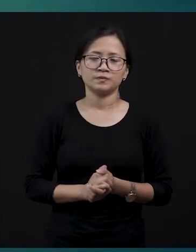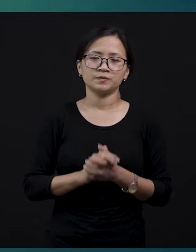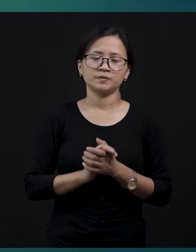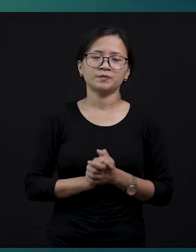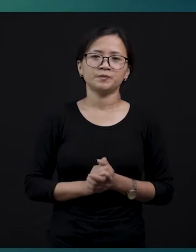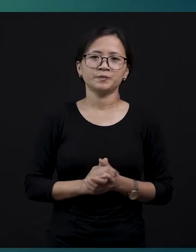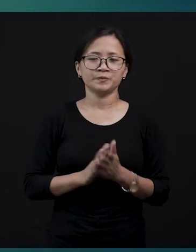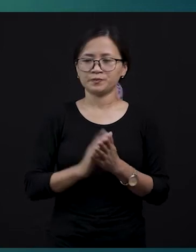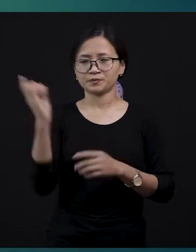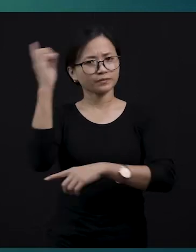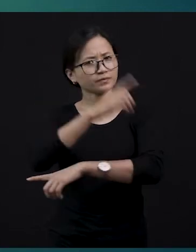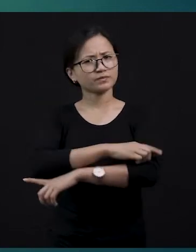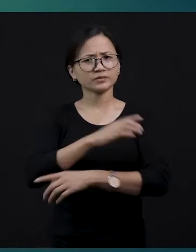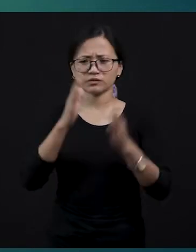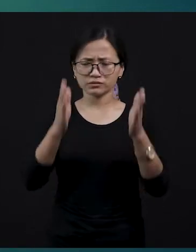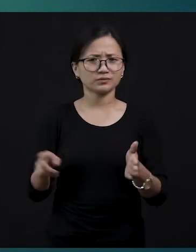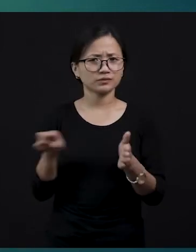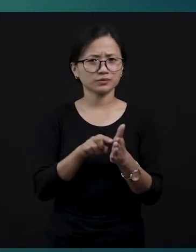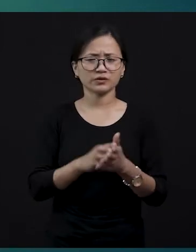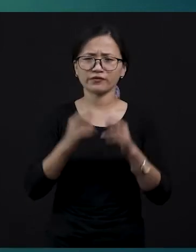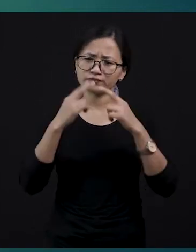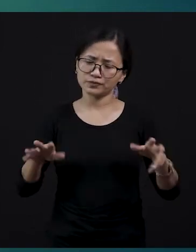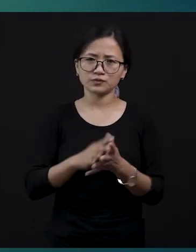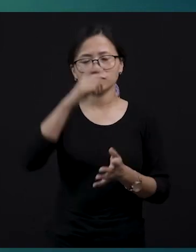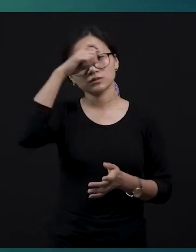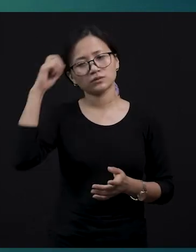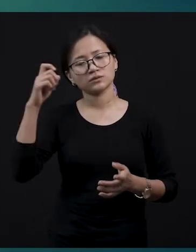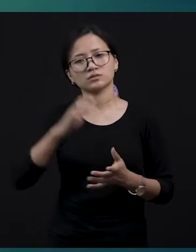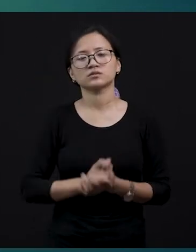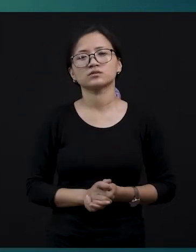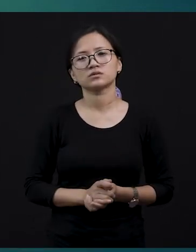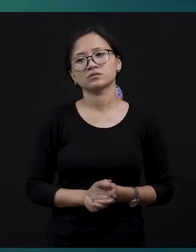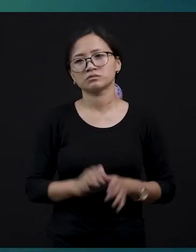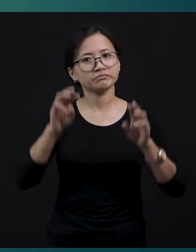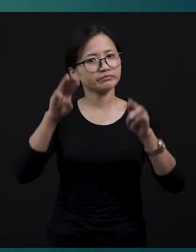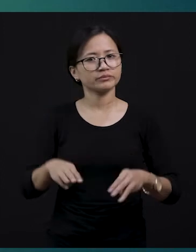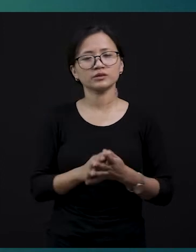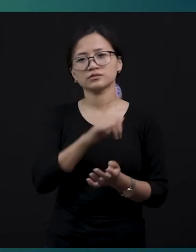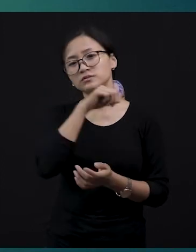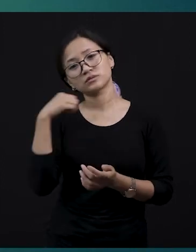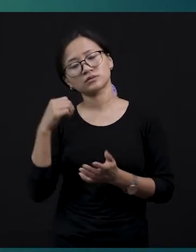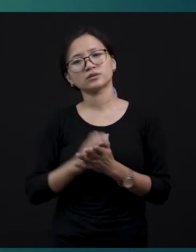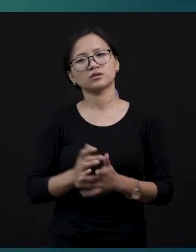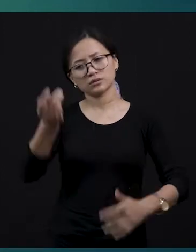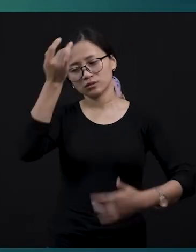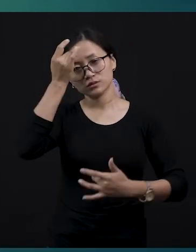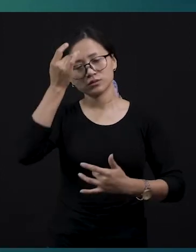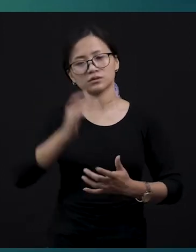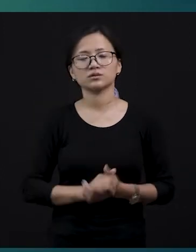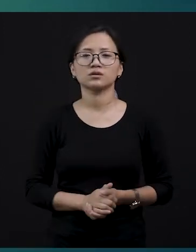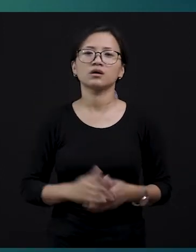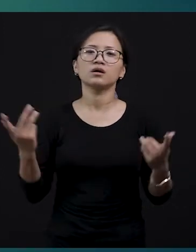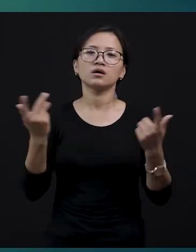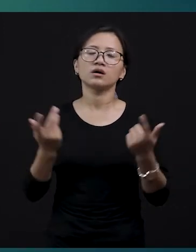they come out during the day when it is very hot, what will they feel? They might even die, or they might even get sick. We